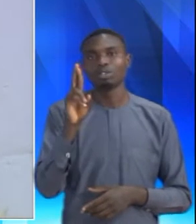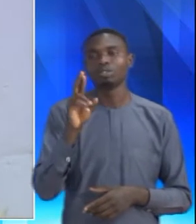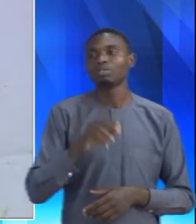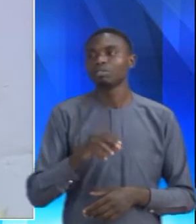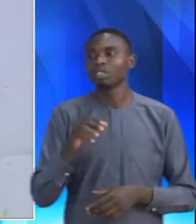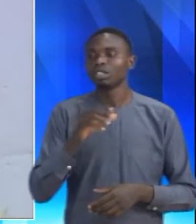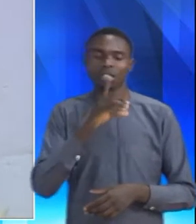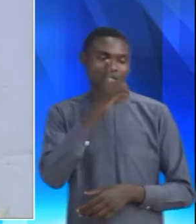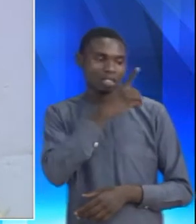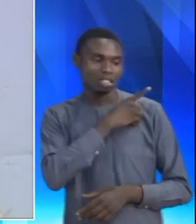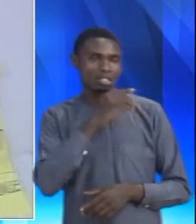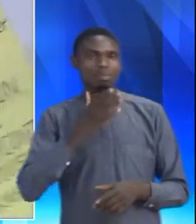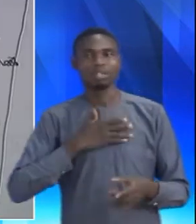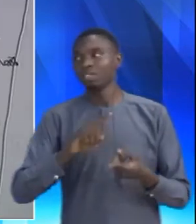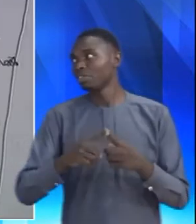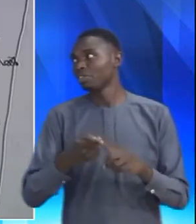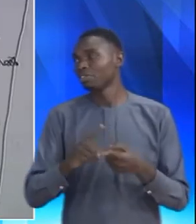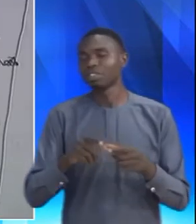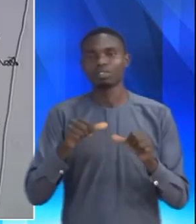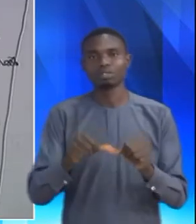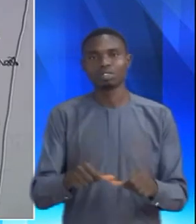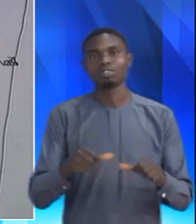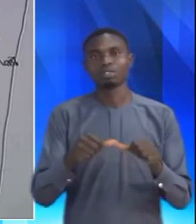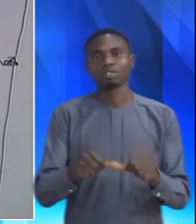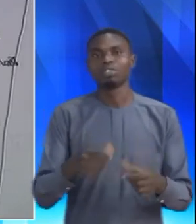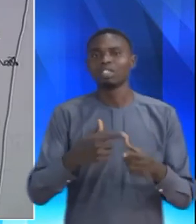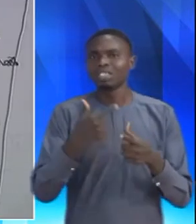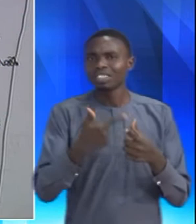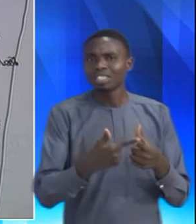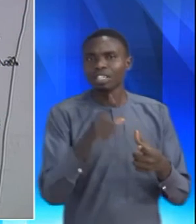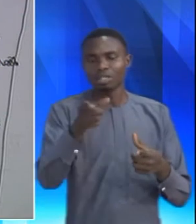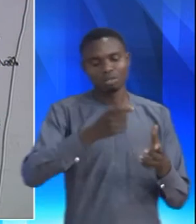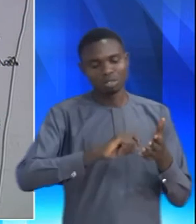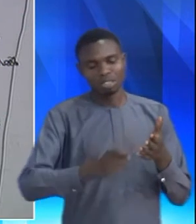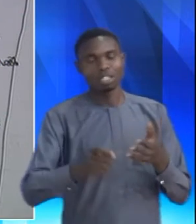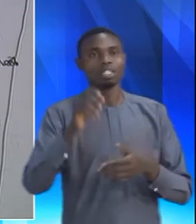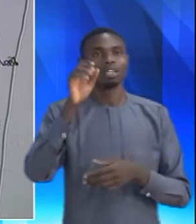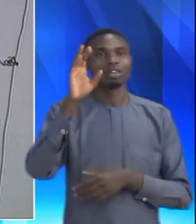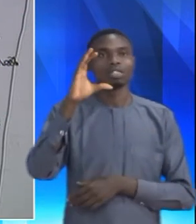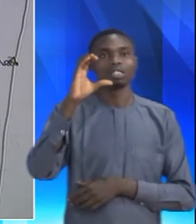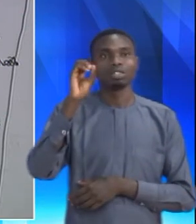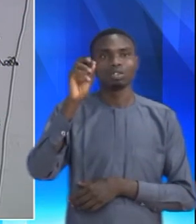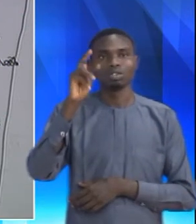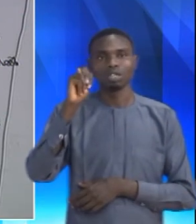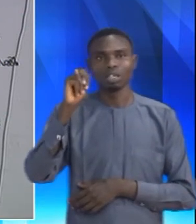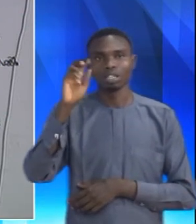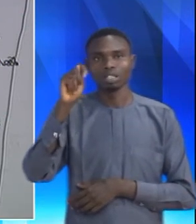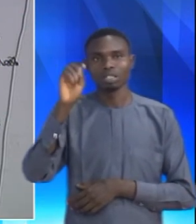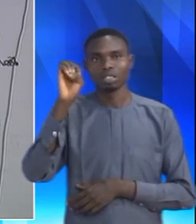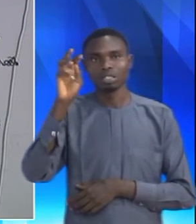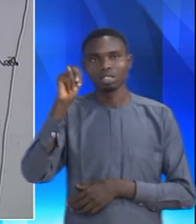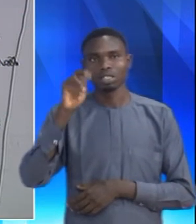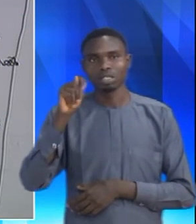next thing is the body or content of the letter. That is what prompts you in writing the